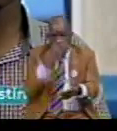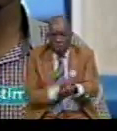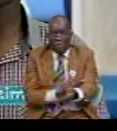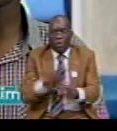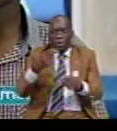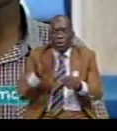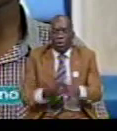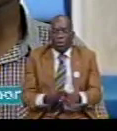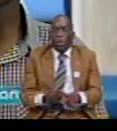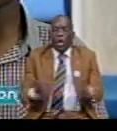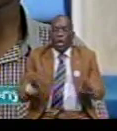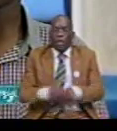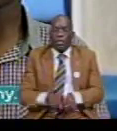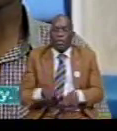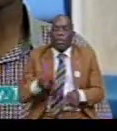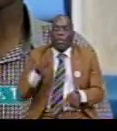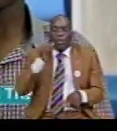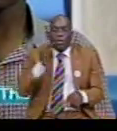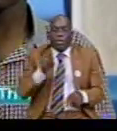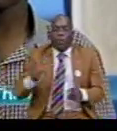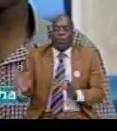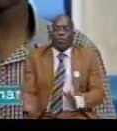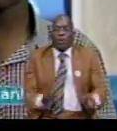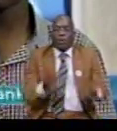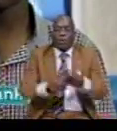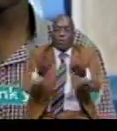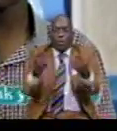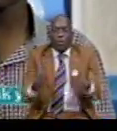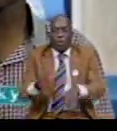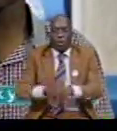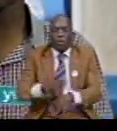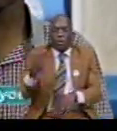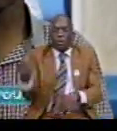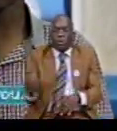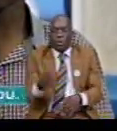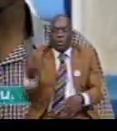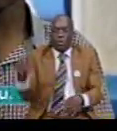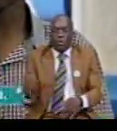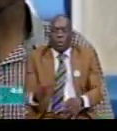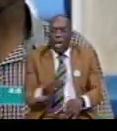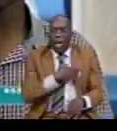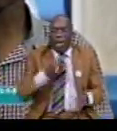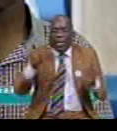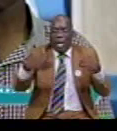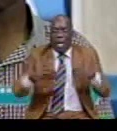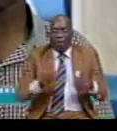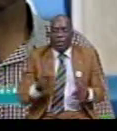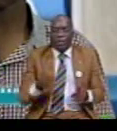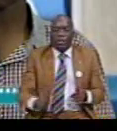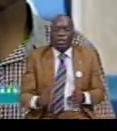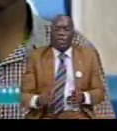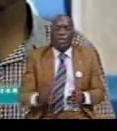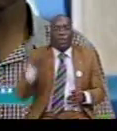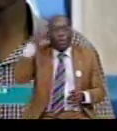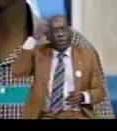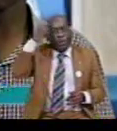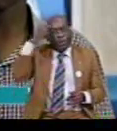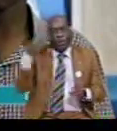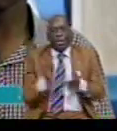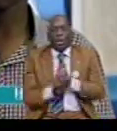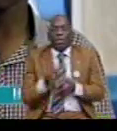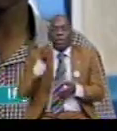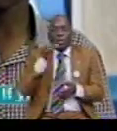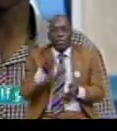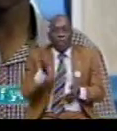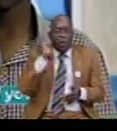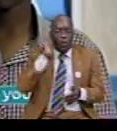prepared for the journey on Thursday. In fact, having imagination that I'm coming here alone. Before the program